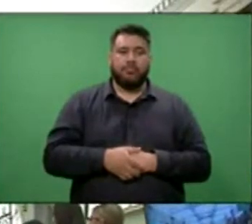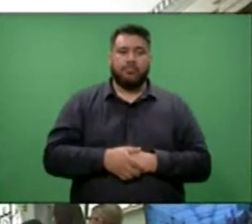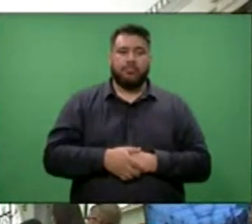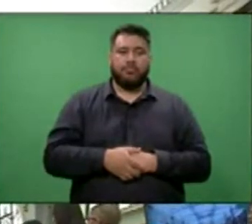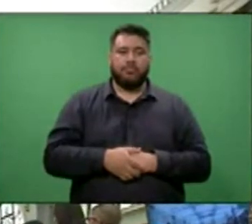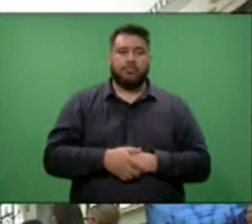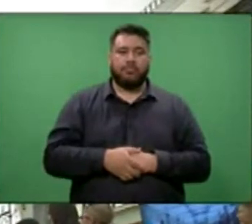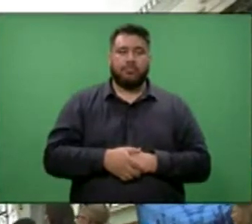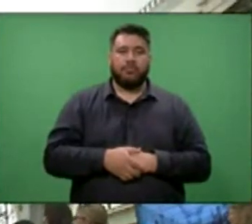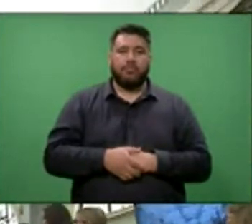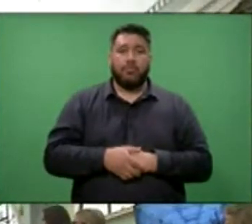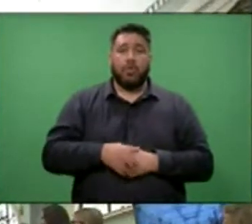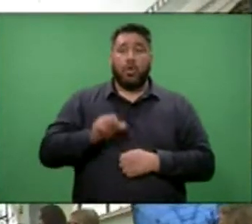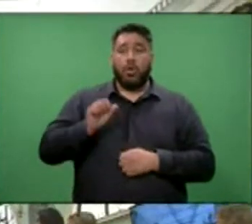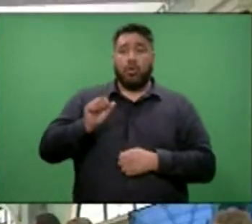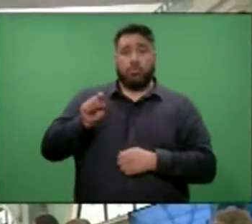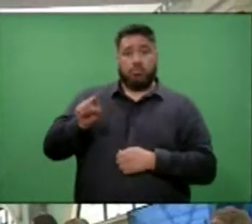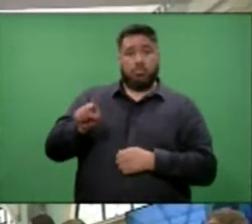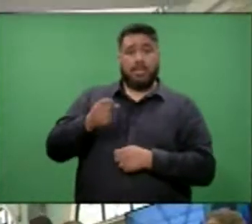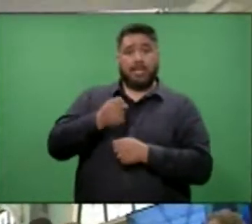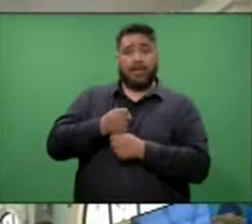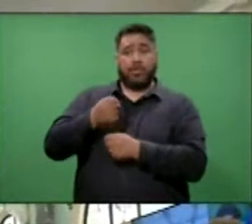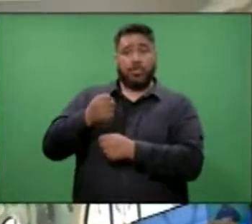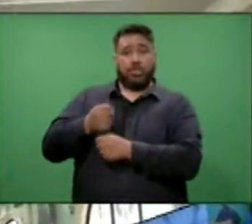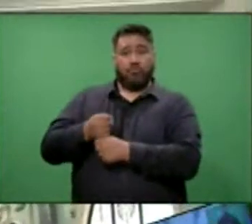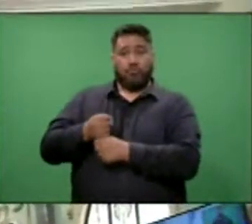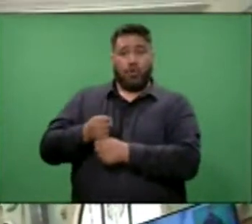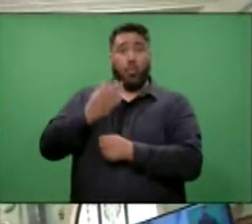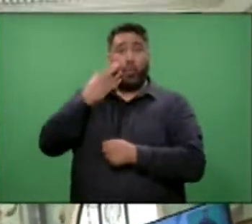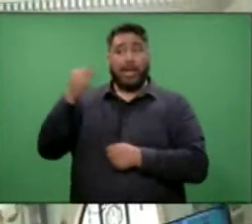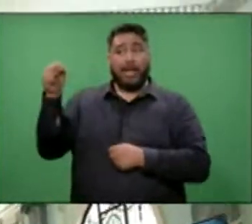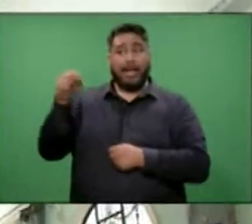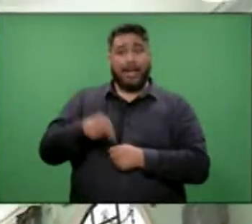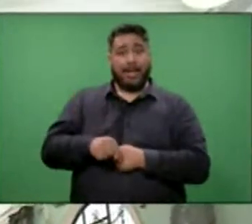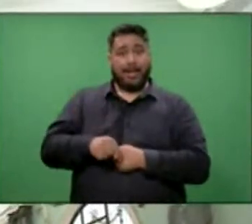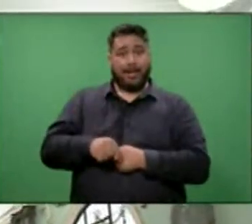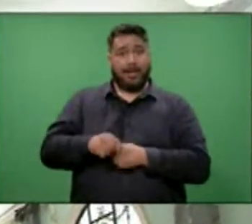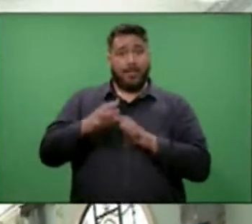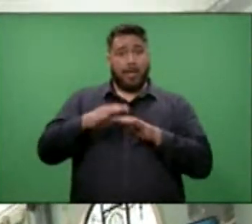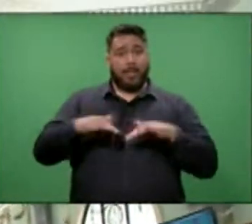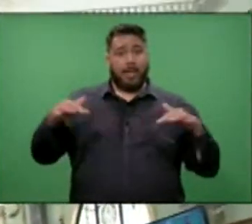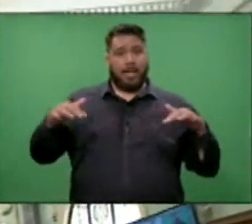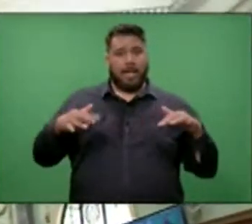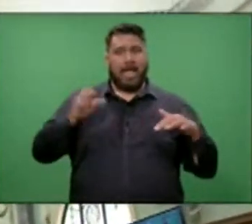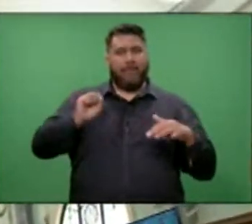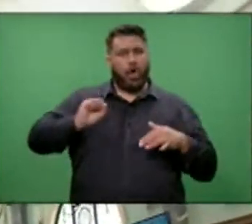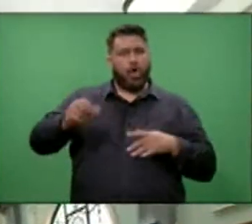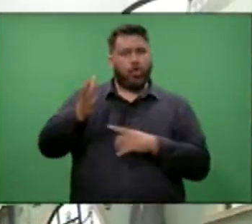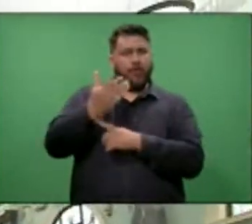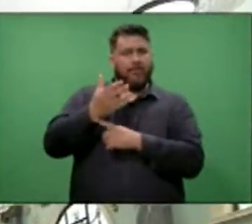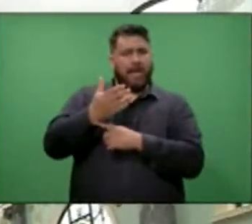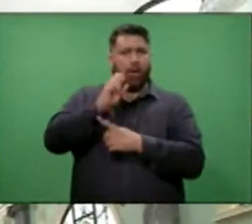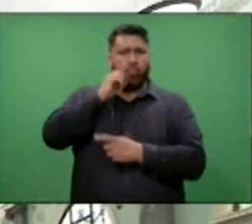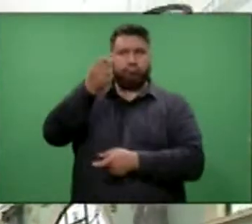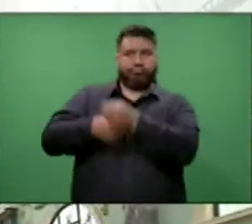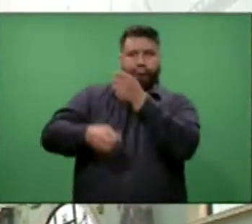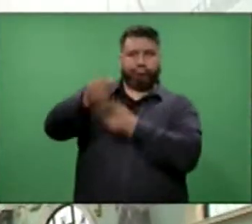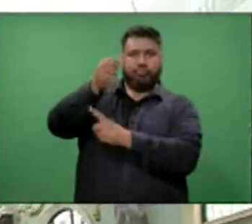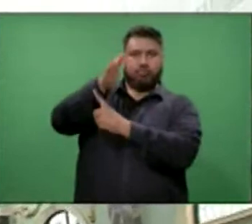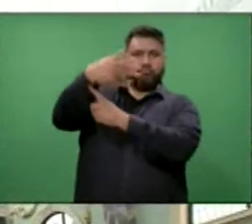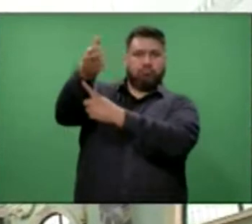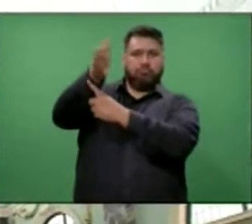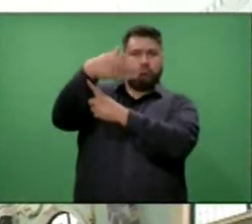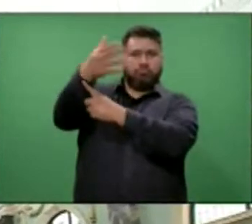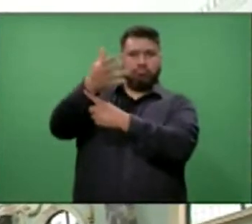During her time here, the Governor-General's flag will have flown. It's an oblong blue flag in the centre, a New Zealand coat